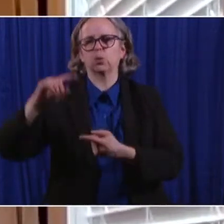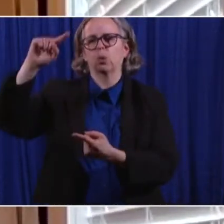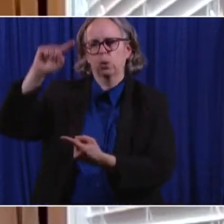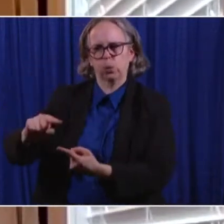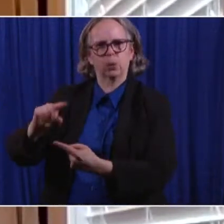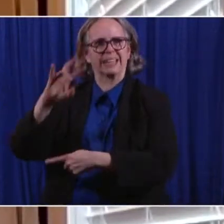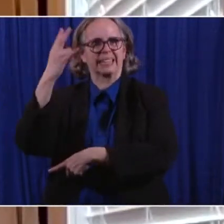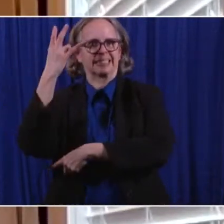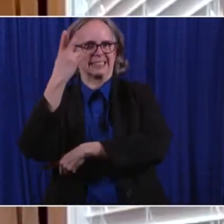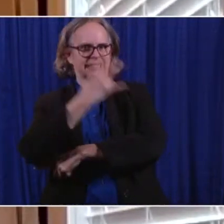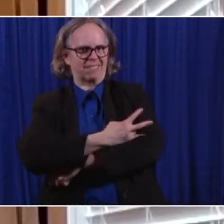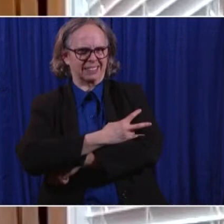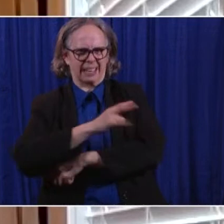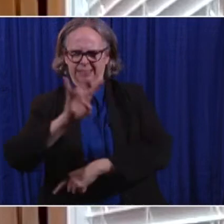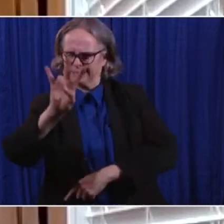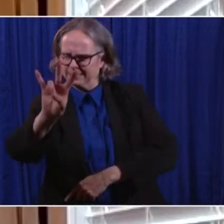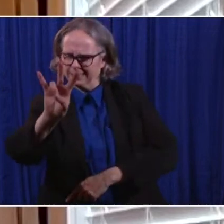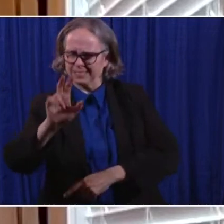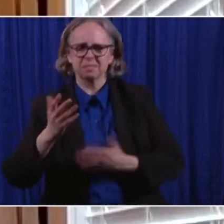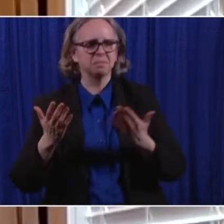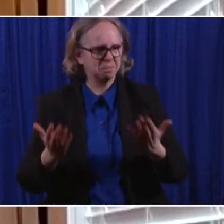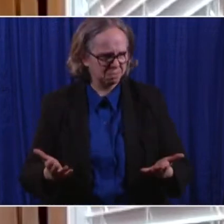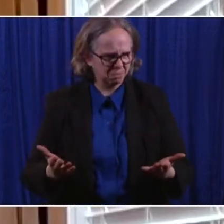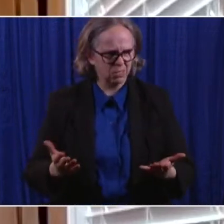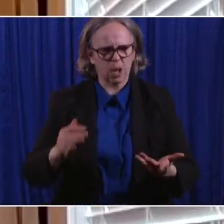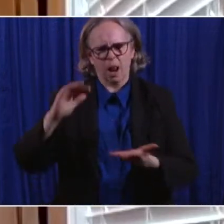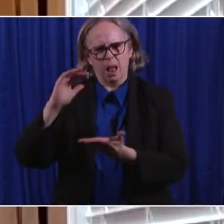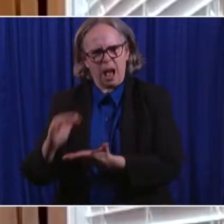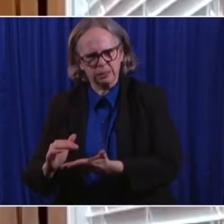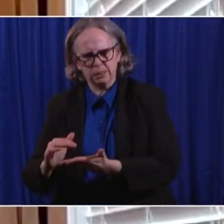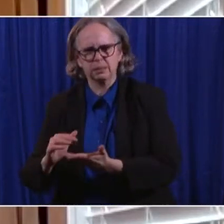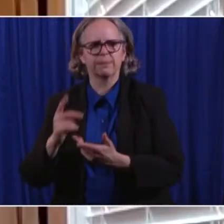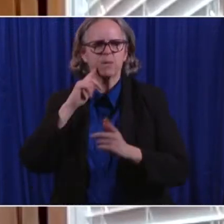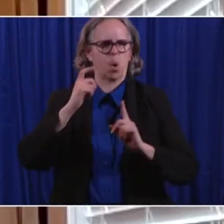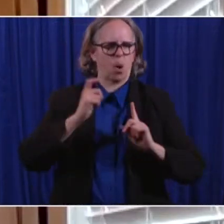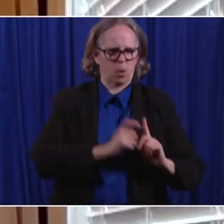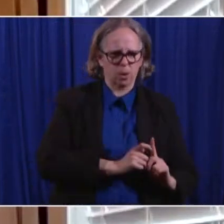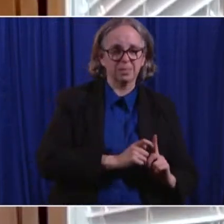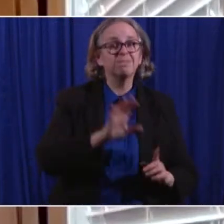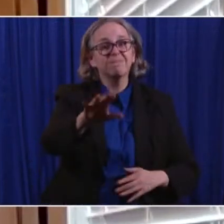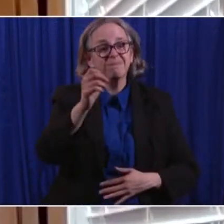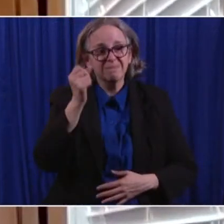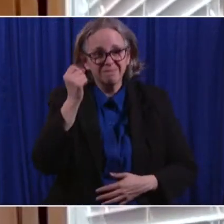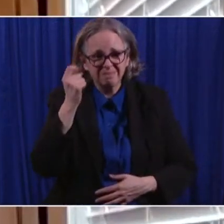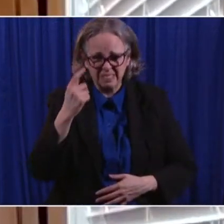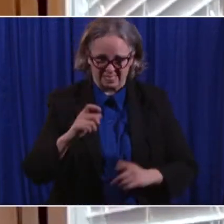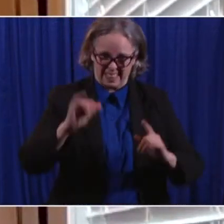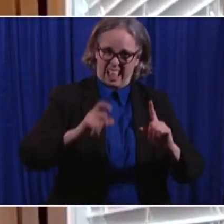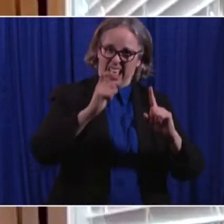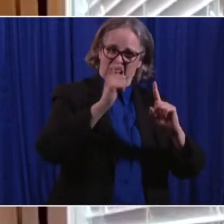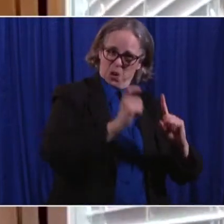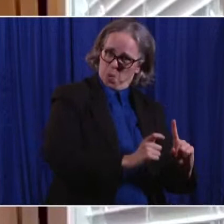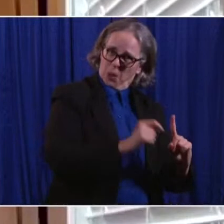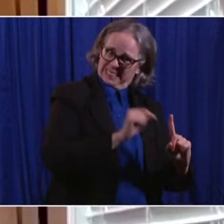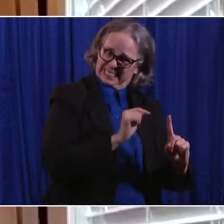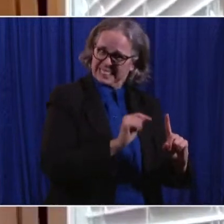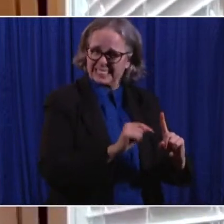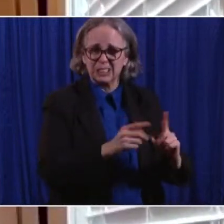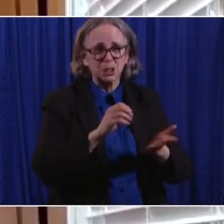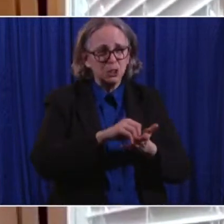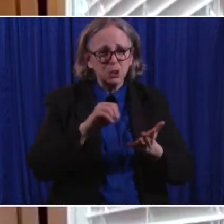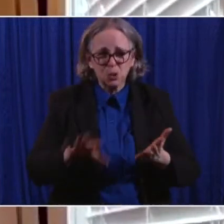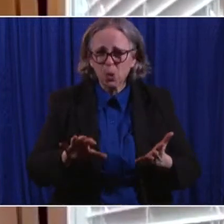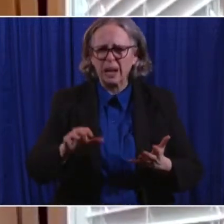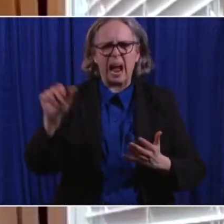athletes access to the same 10 and 7 day quarantine options that we announced some time ago